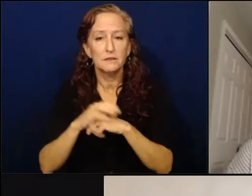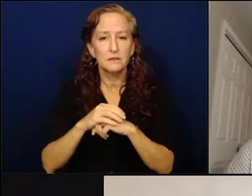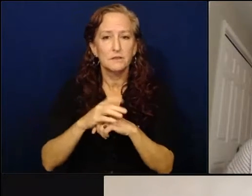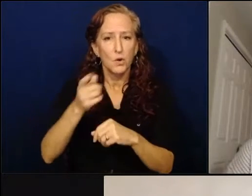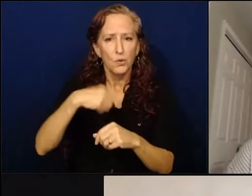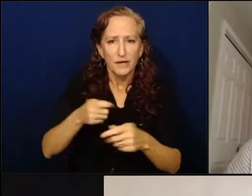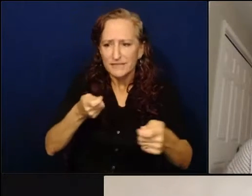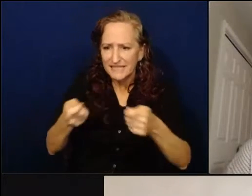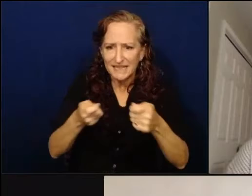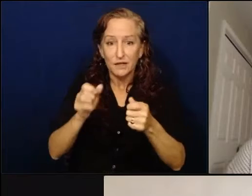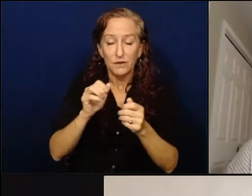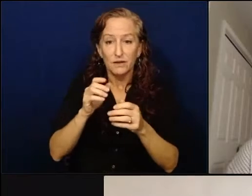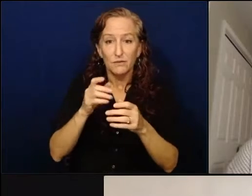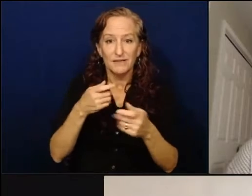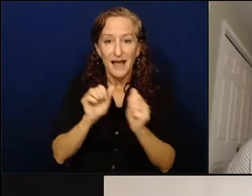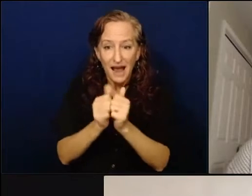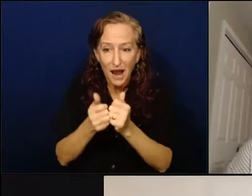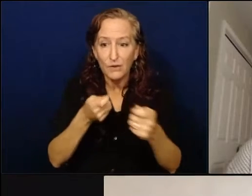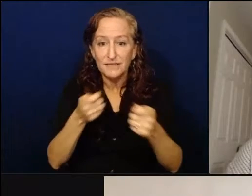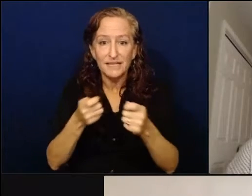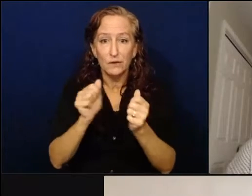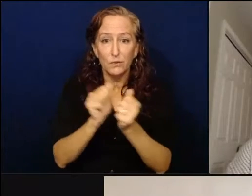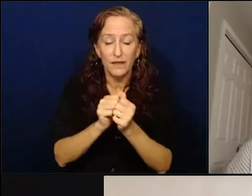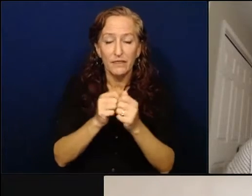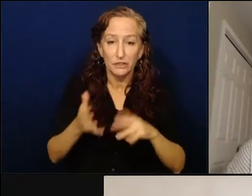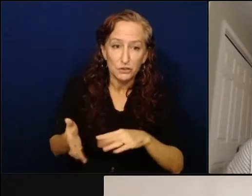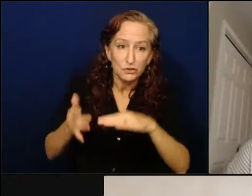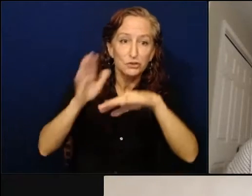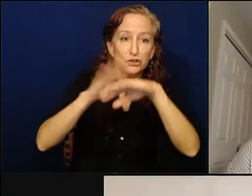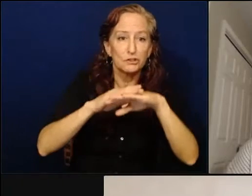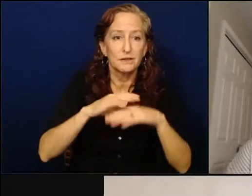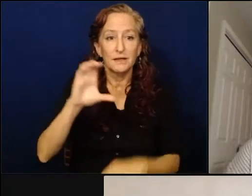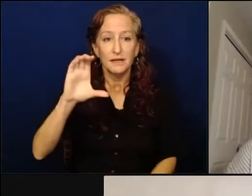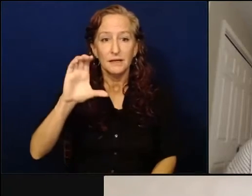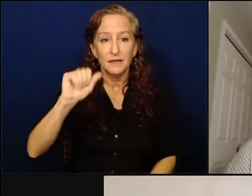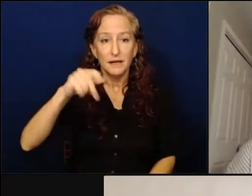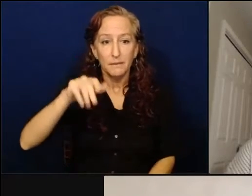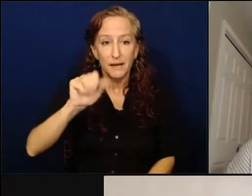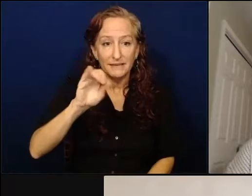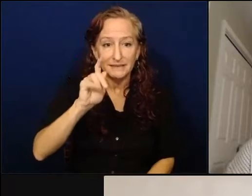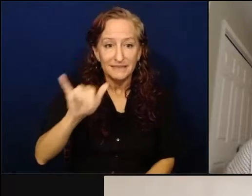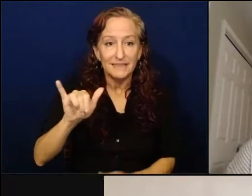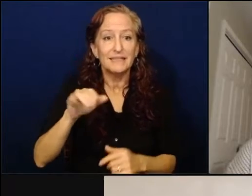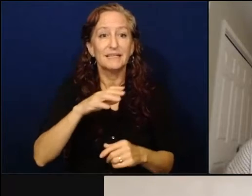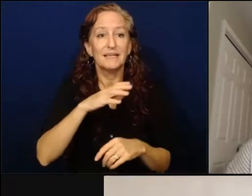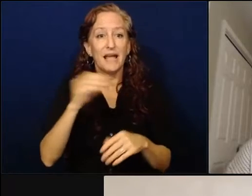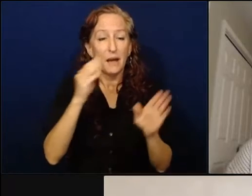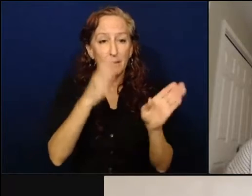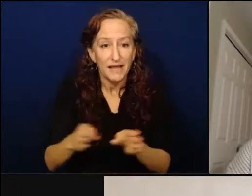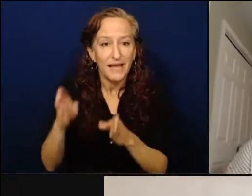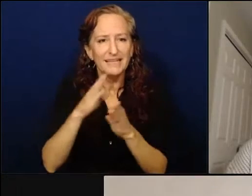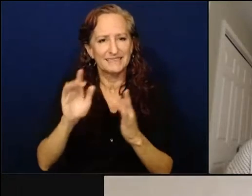that surge in terms of capacity and planning for network resilience is part of it.